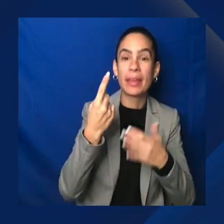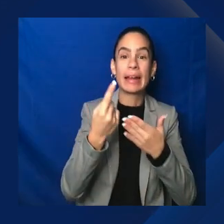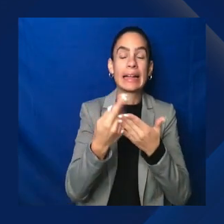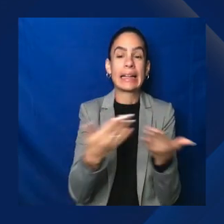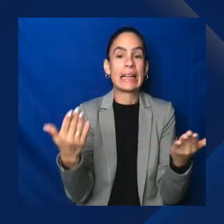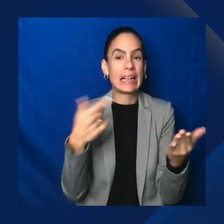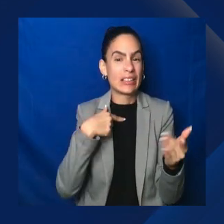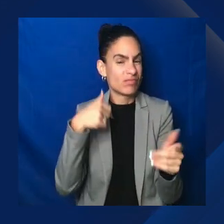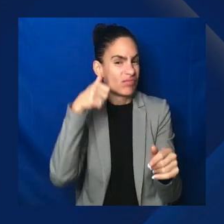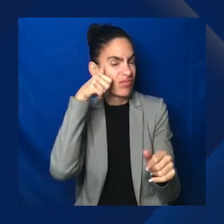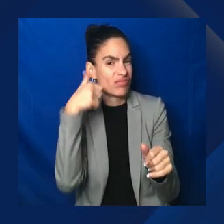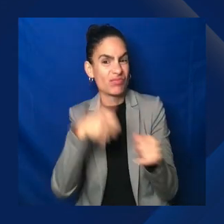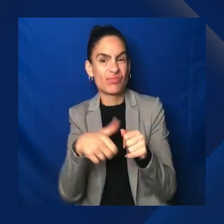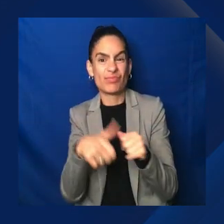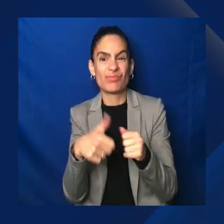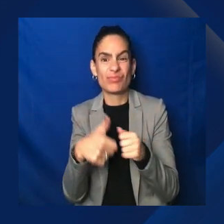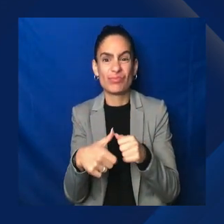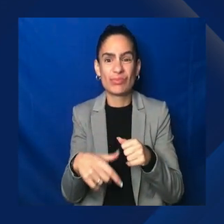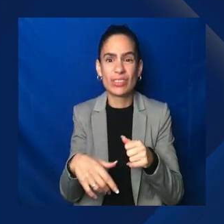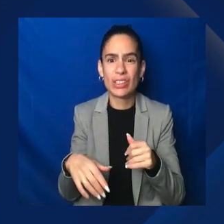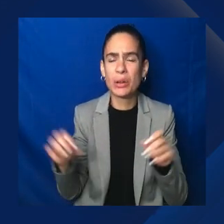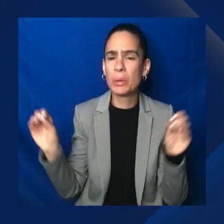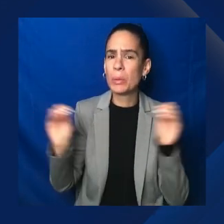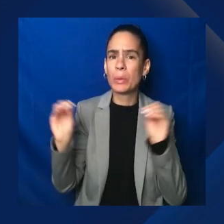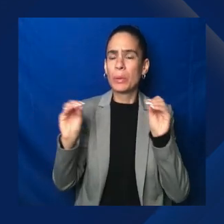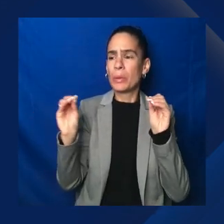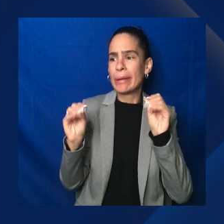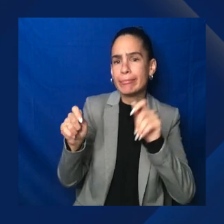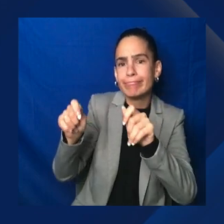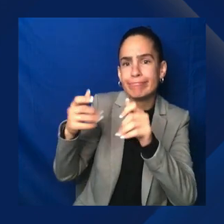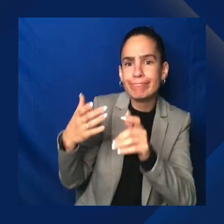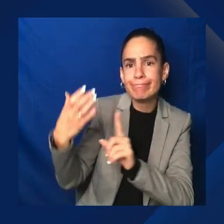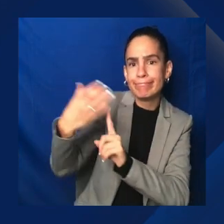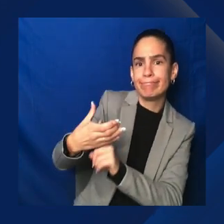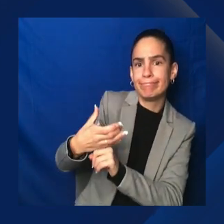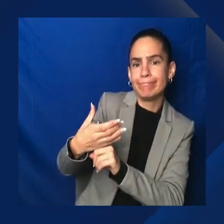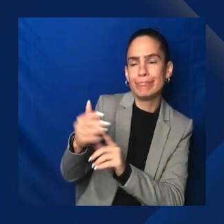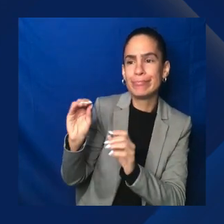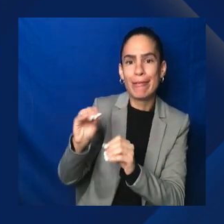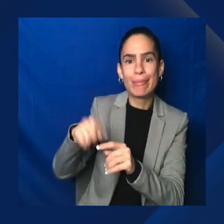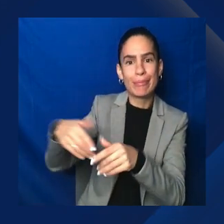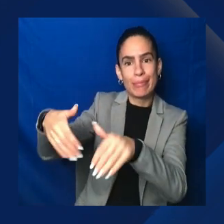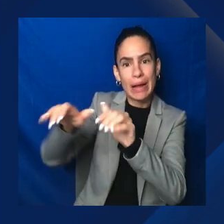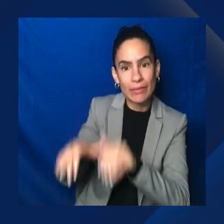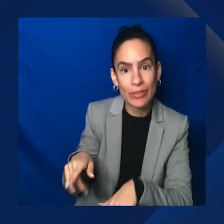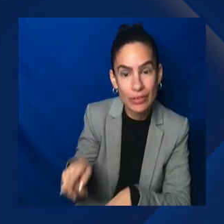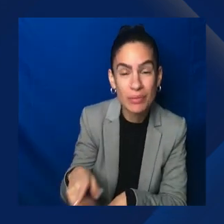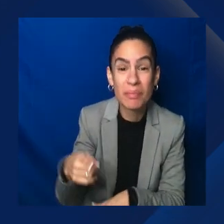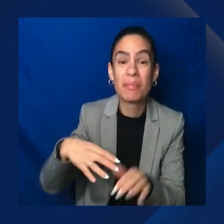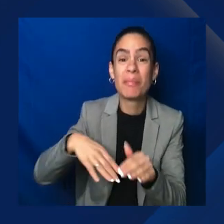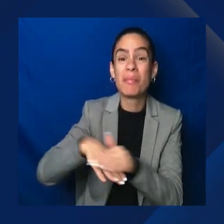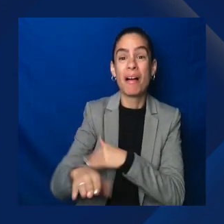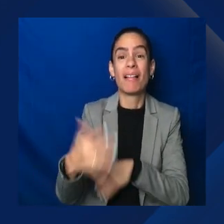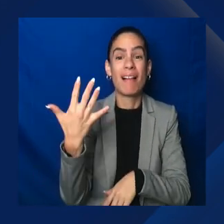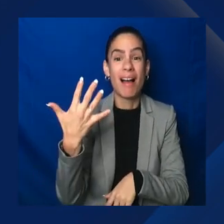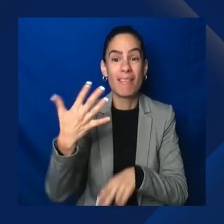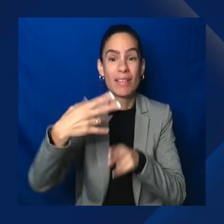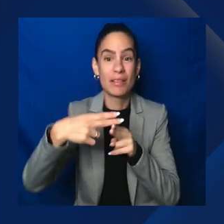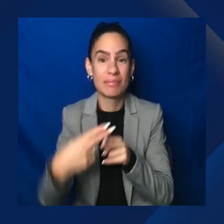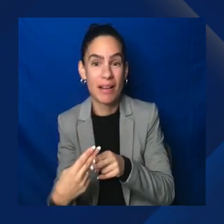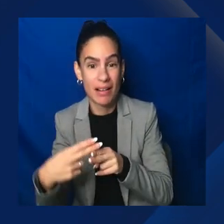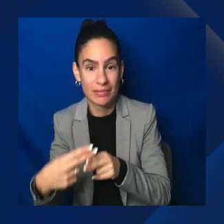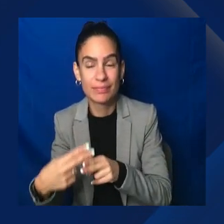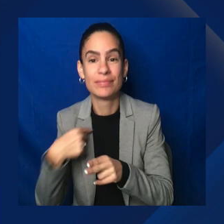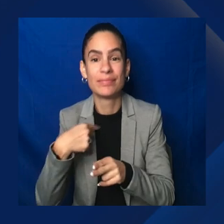born 5 pounds. And so we decided to take donated wedding gowns and convert them into burial gowns